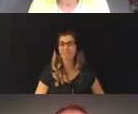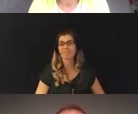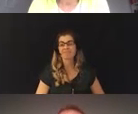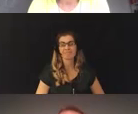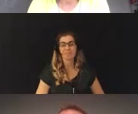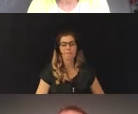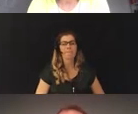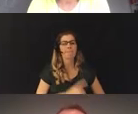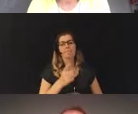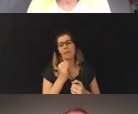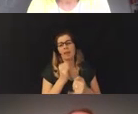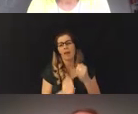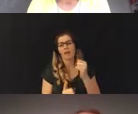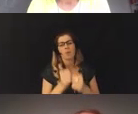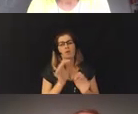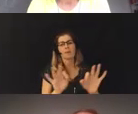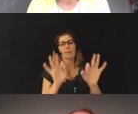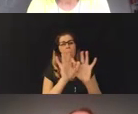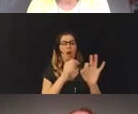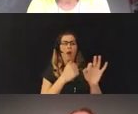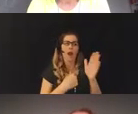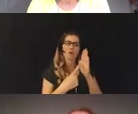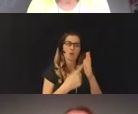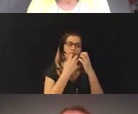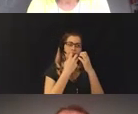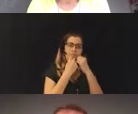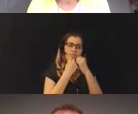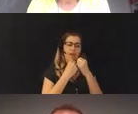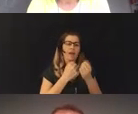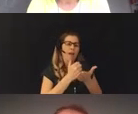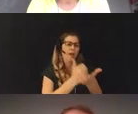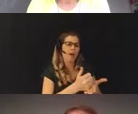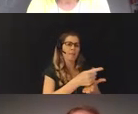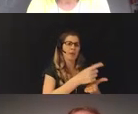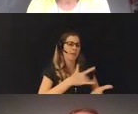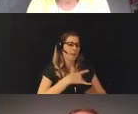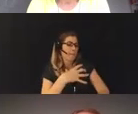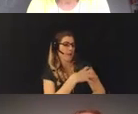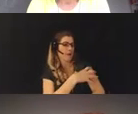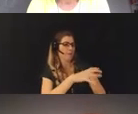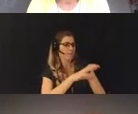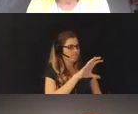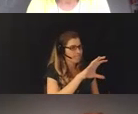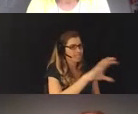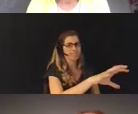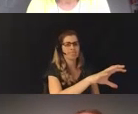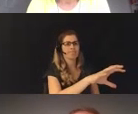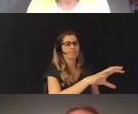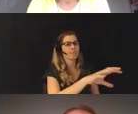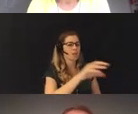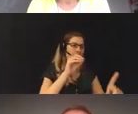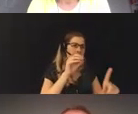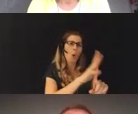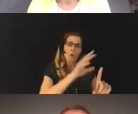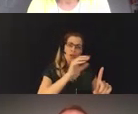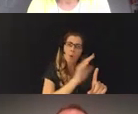And I think the last and most important way that you show that you care is to empower and uplift student voices through exposure and opportunities. Again, this is a language of